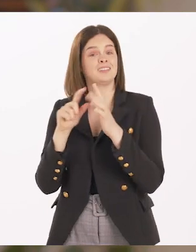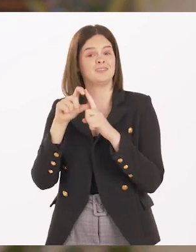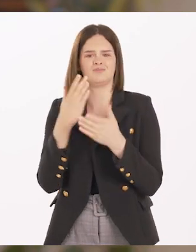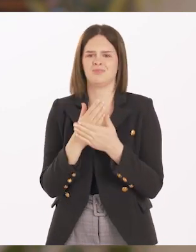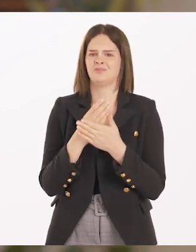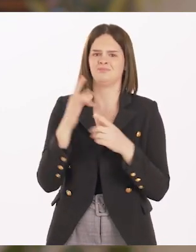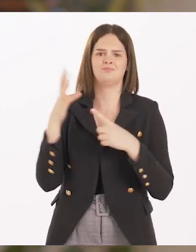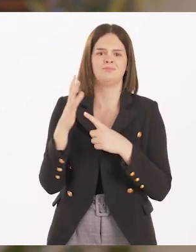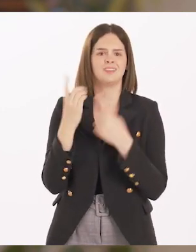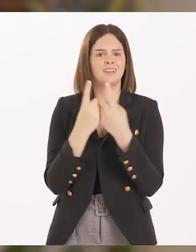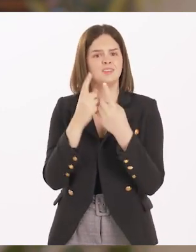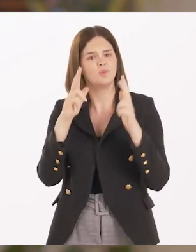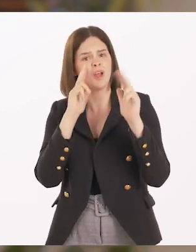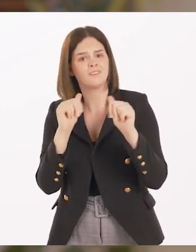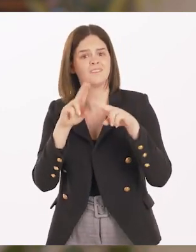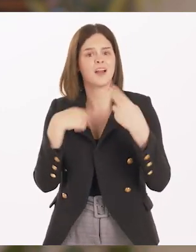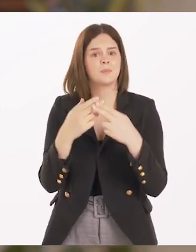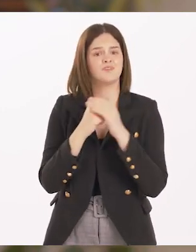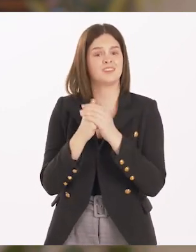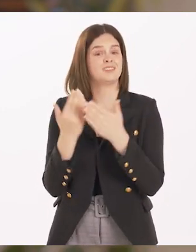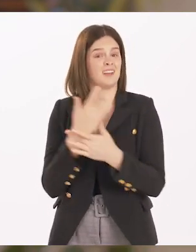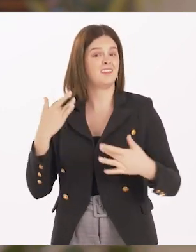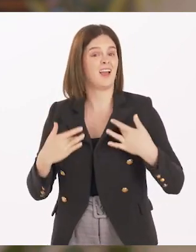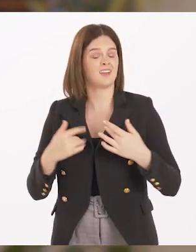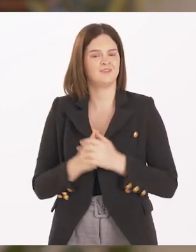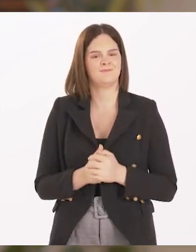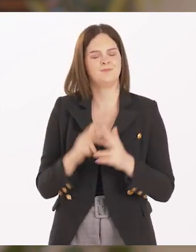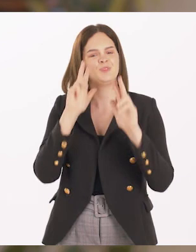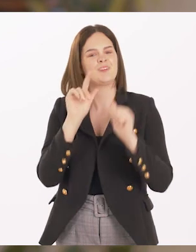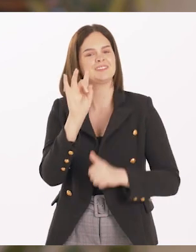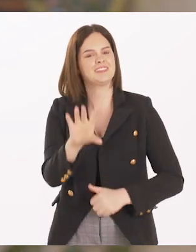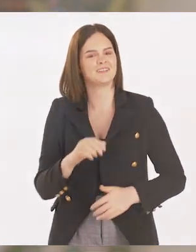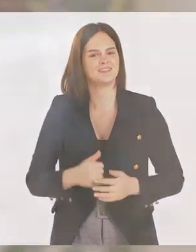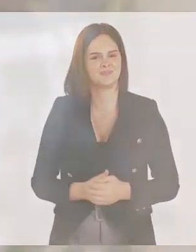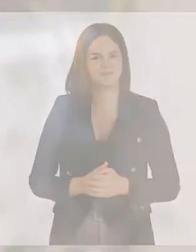important things you can possibly do to keep your loved ones safe. Take care.